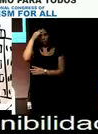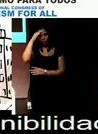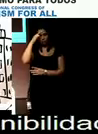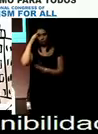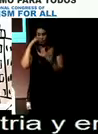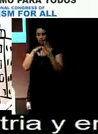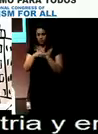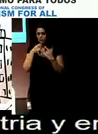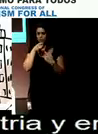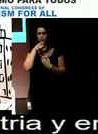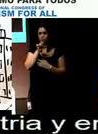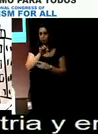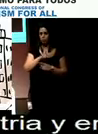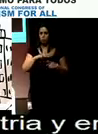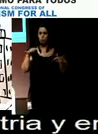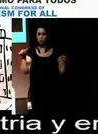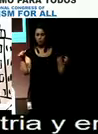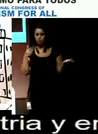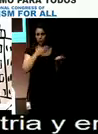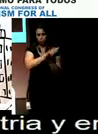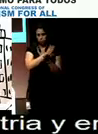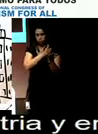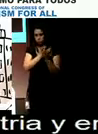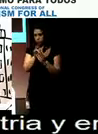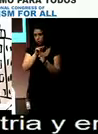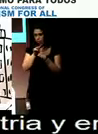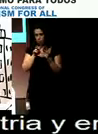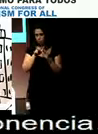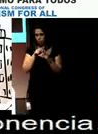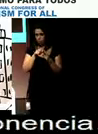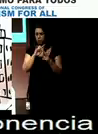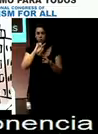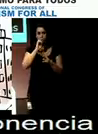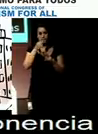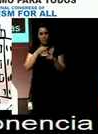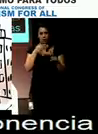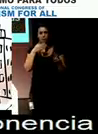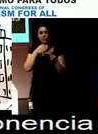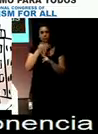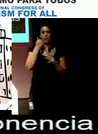about a general concept of accessibility,